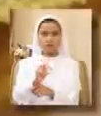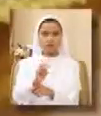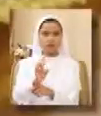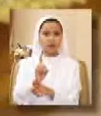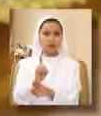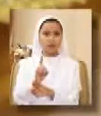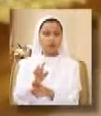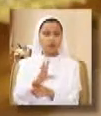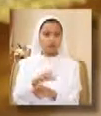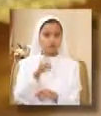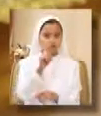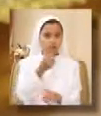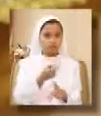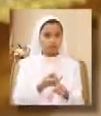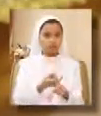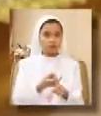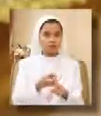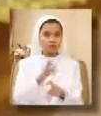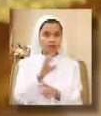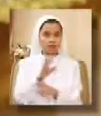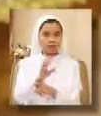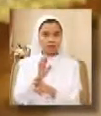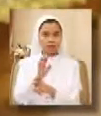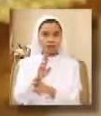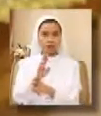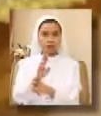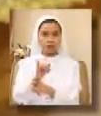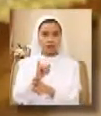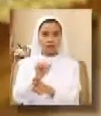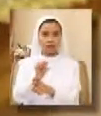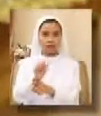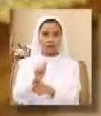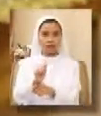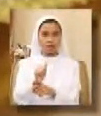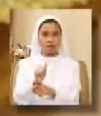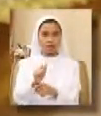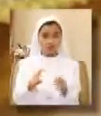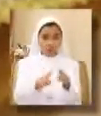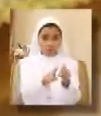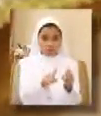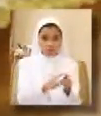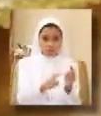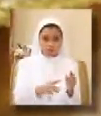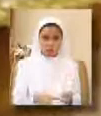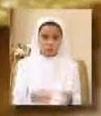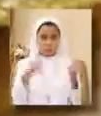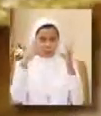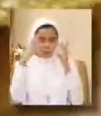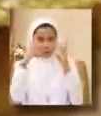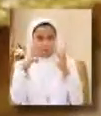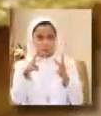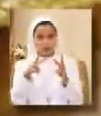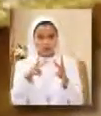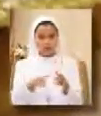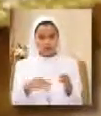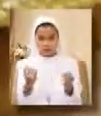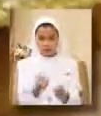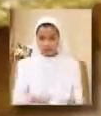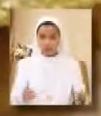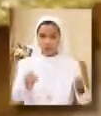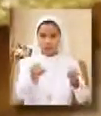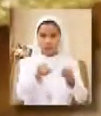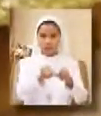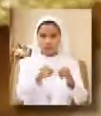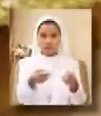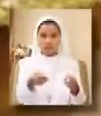sila'y magwi-witness na rin. Yes. So, napakatahalagang bahagi. Well, some of them will join the entire pilgrimage. Yes. Kasi from Rome, we